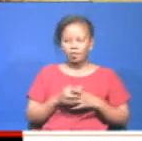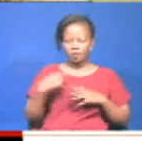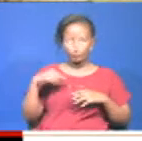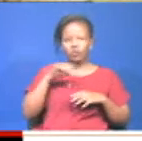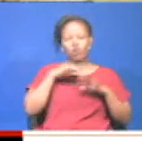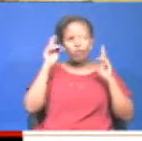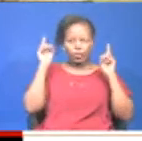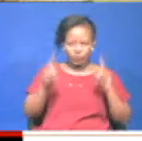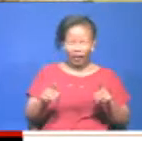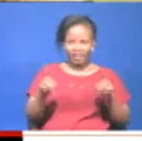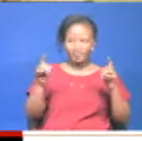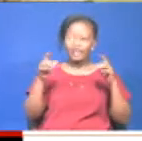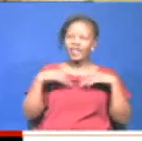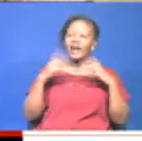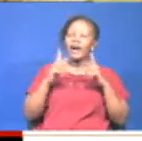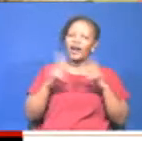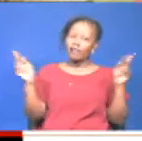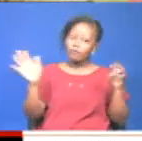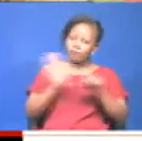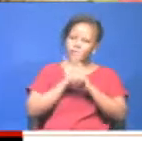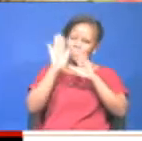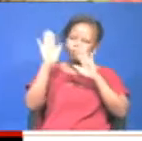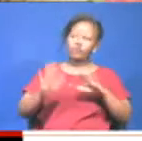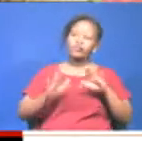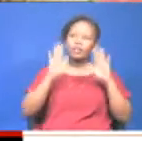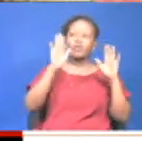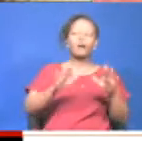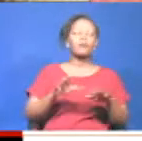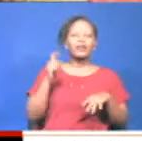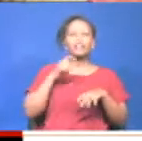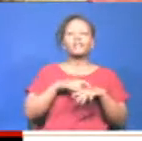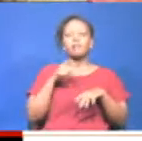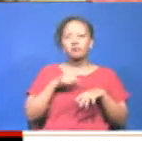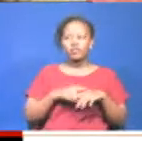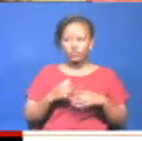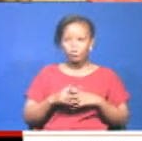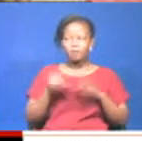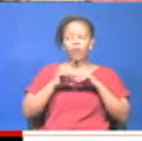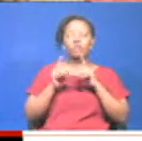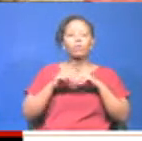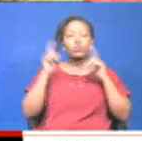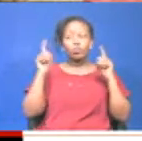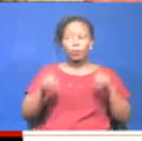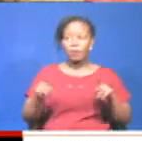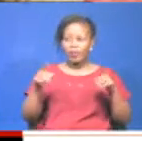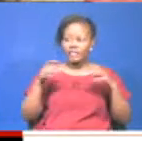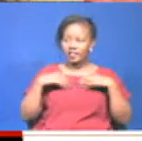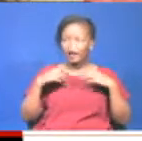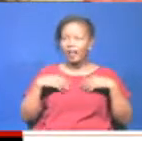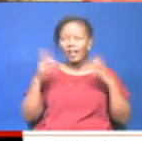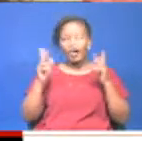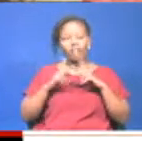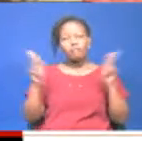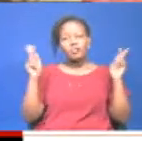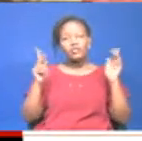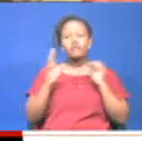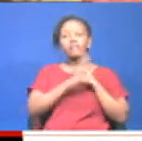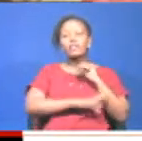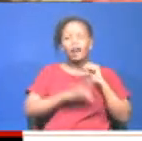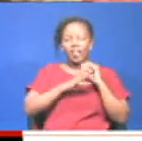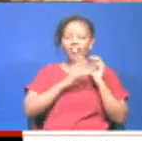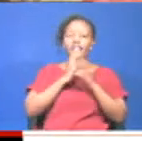peaceful campaign period, electioneering period. We also have to have peaceful country after